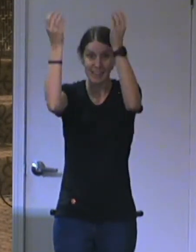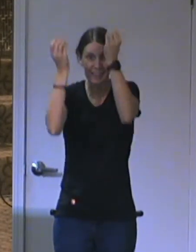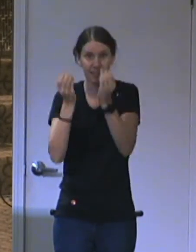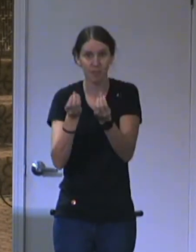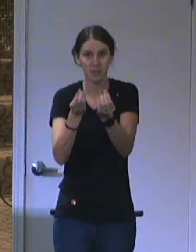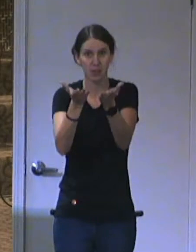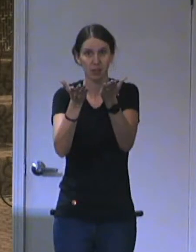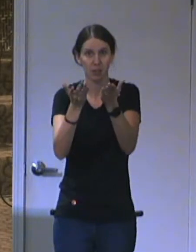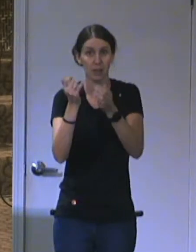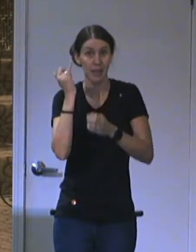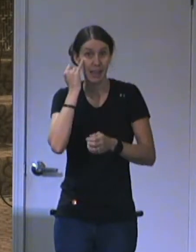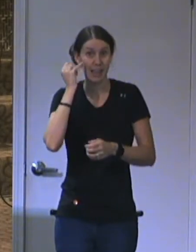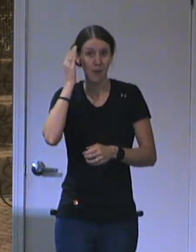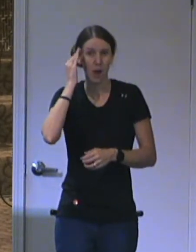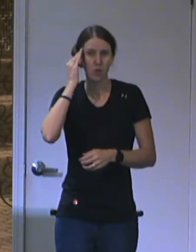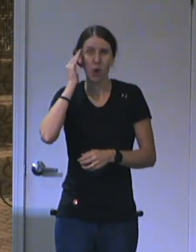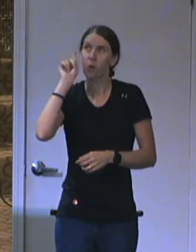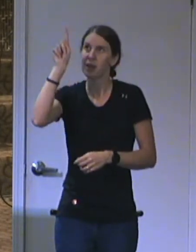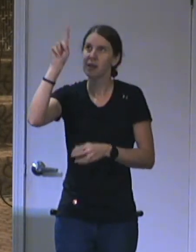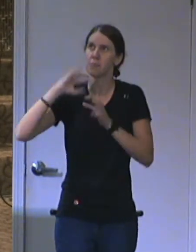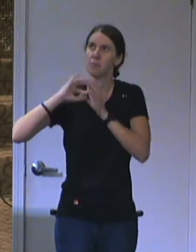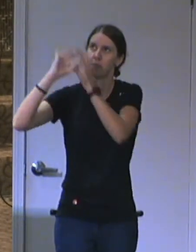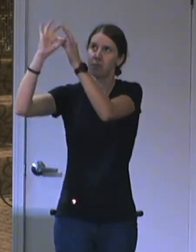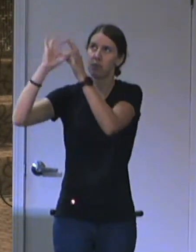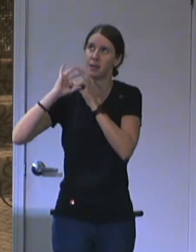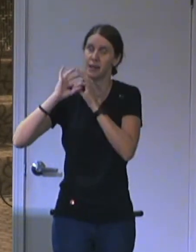if I know him, I have that power.